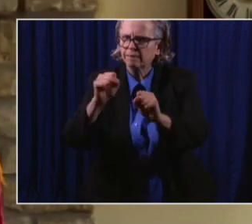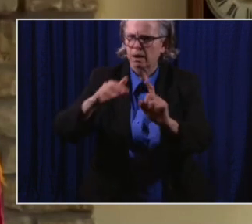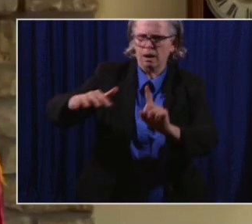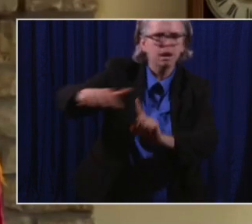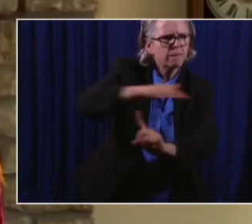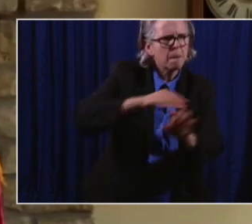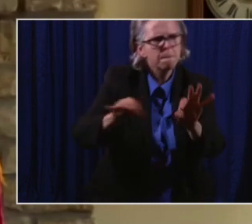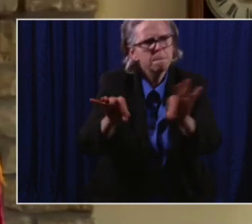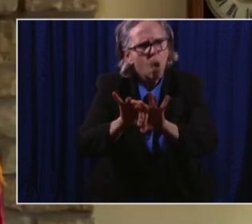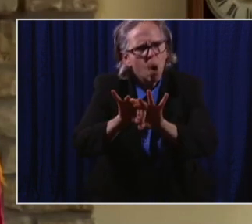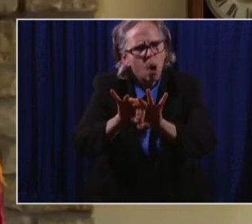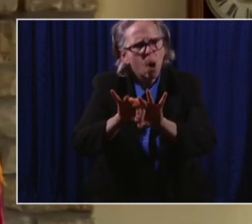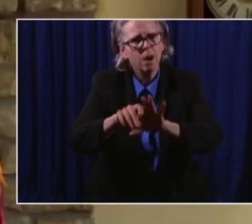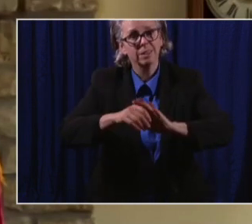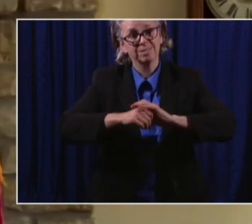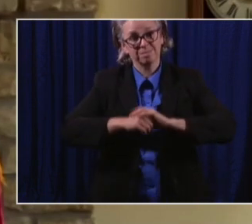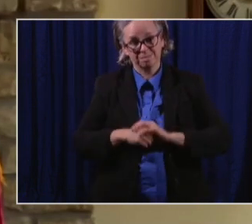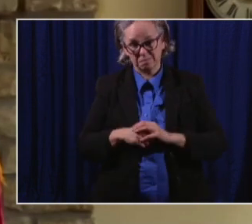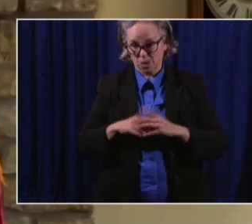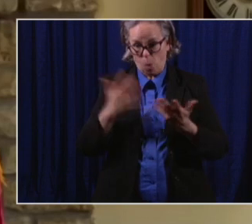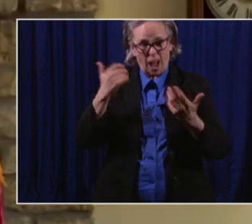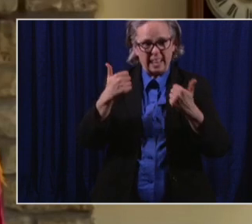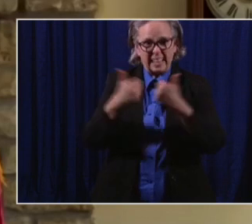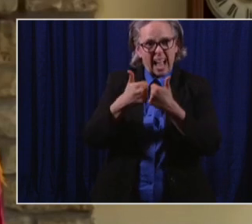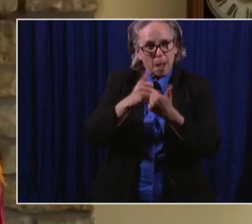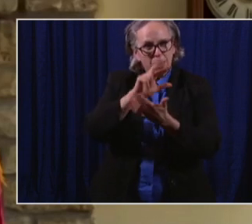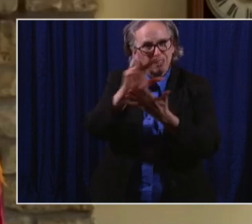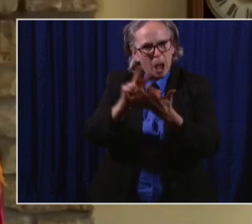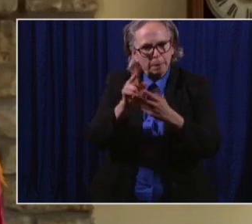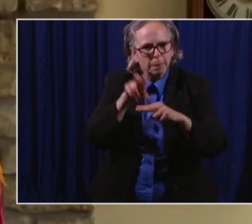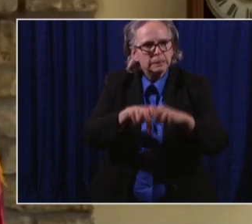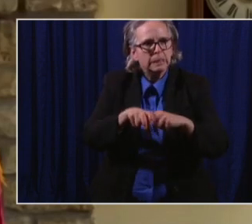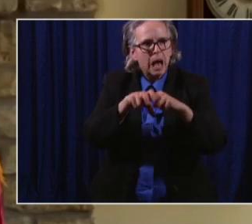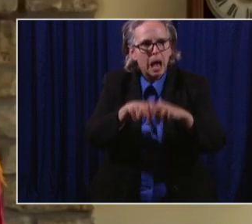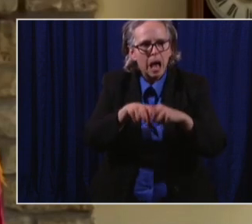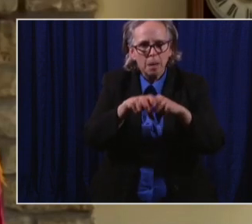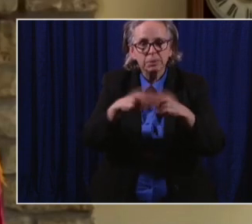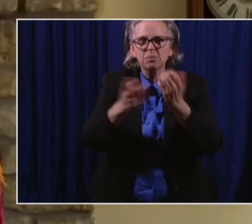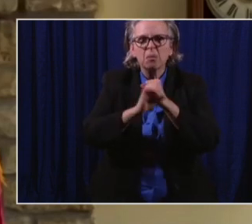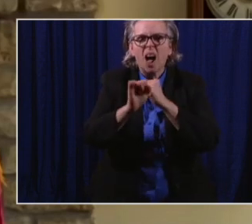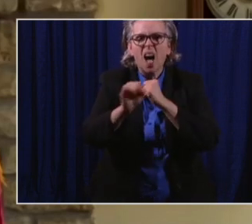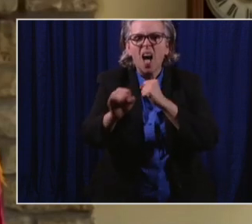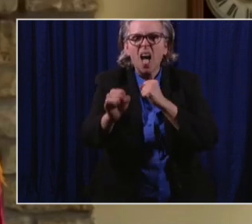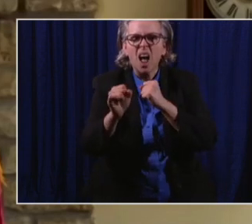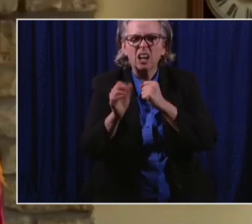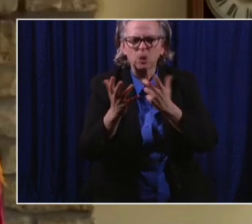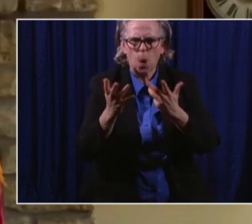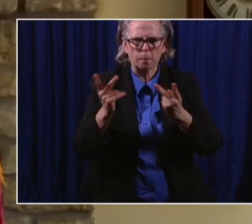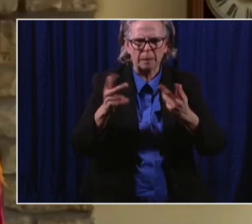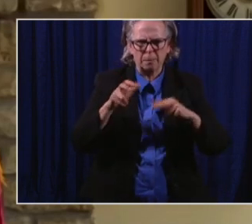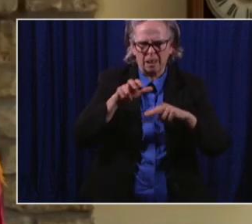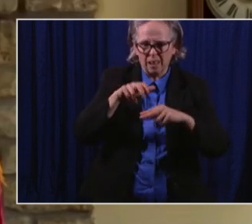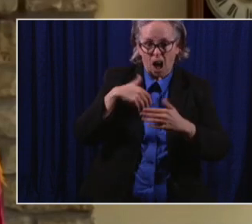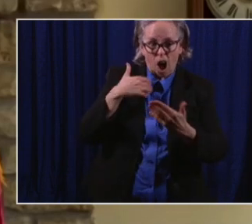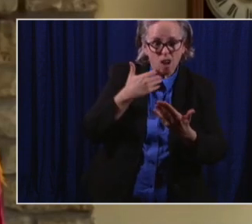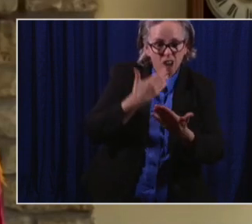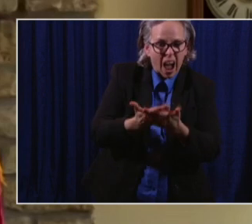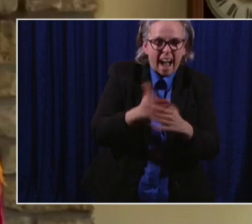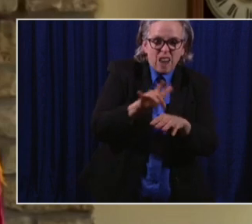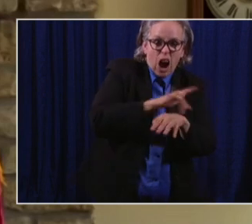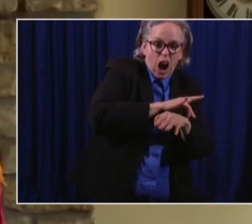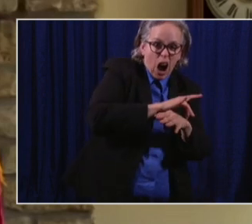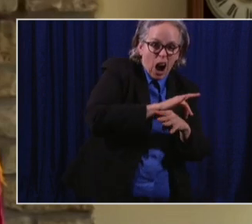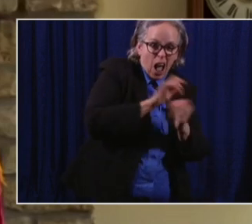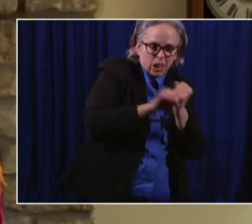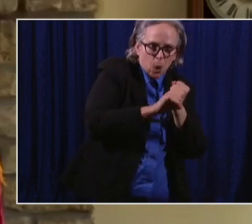time. These games last 3 hours, sometimes a little longer. So people get there half an hour before the game. They're going to be there maybe